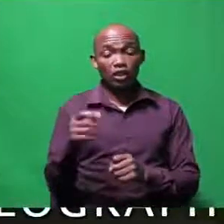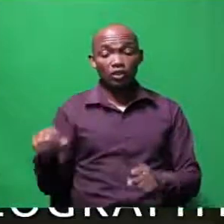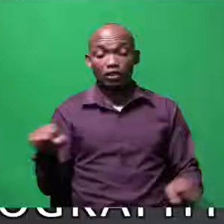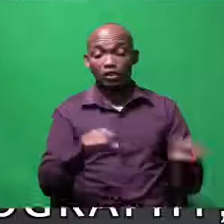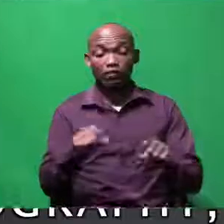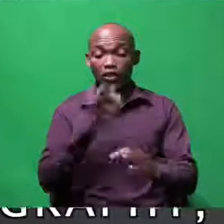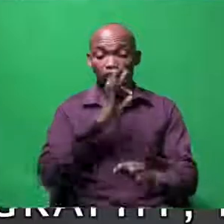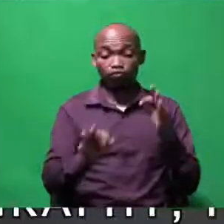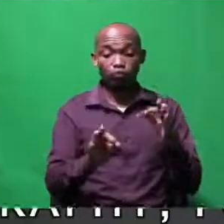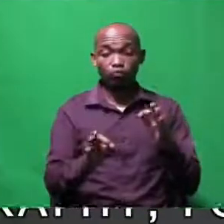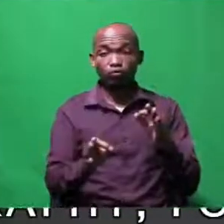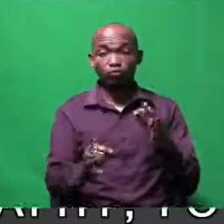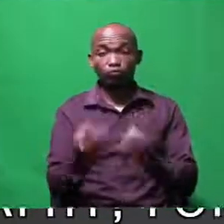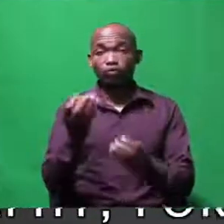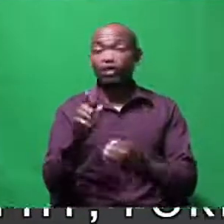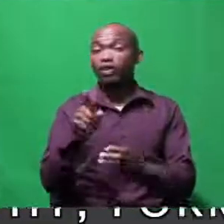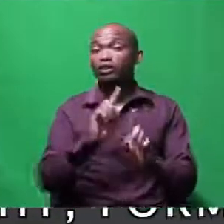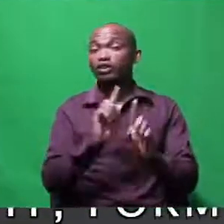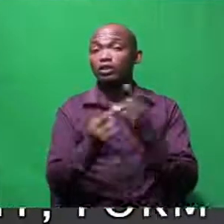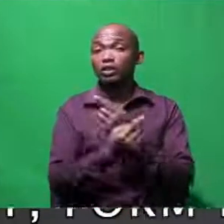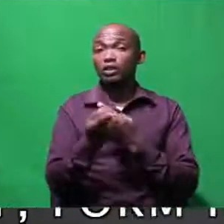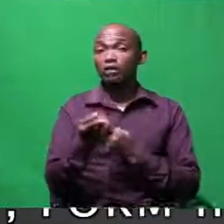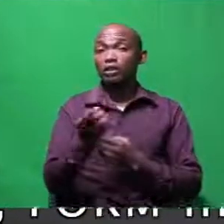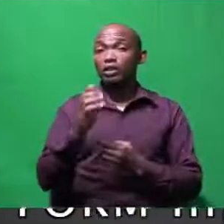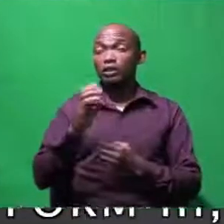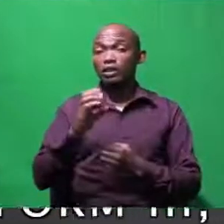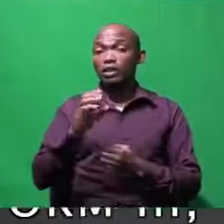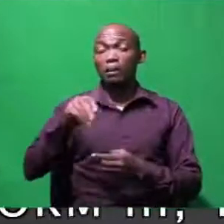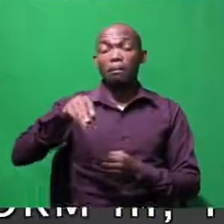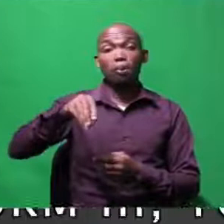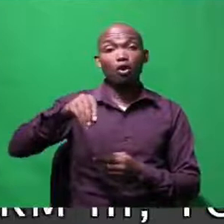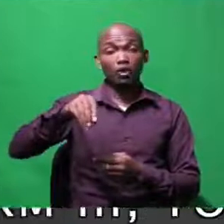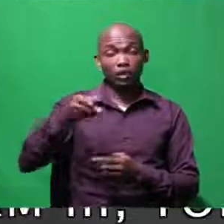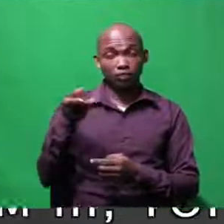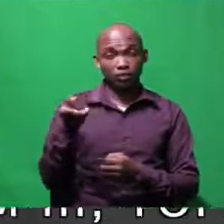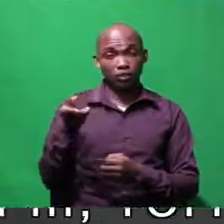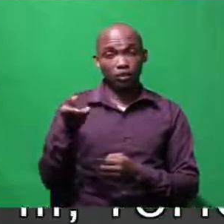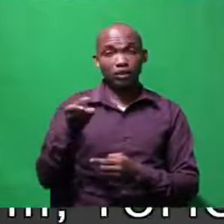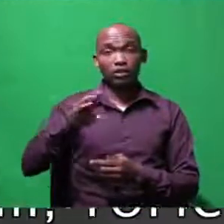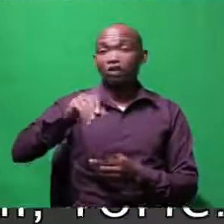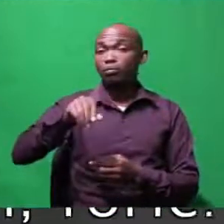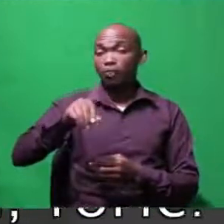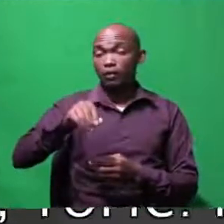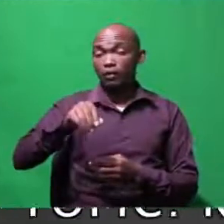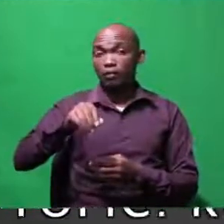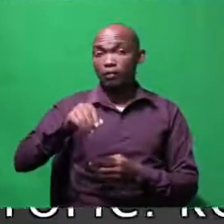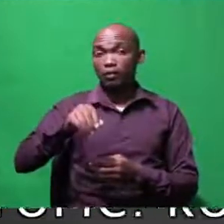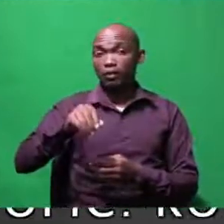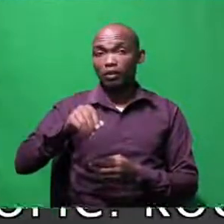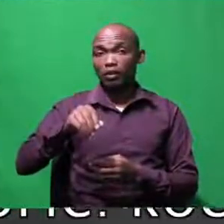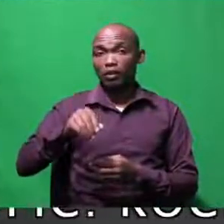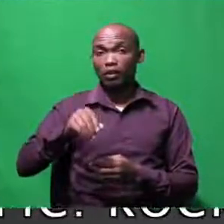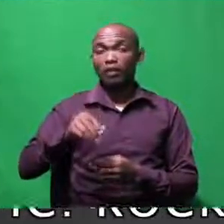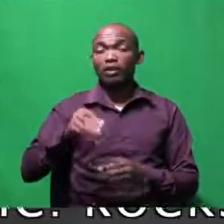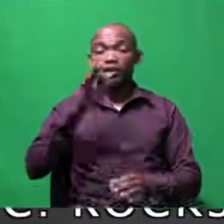heat. This rock change into calcium, or into powder. So if you take into powder and then if there is